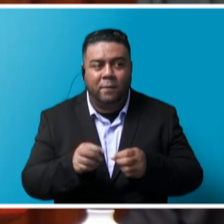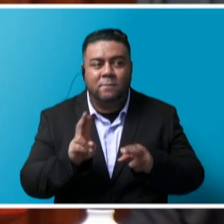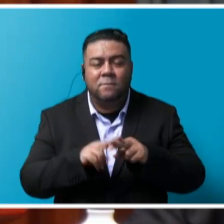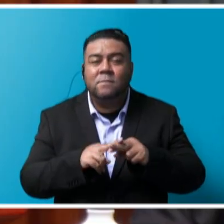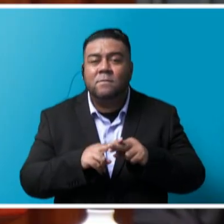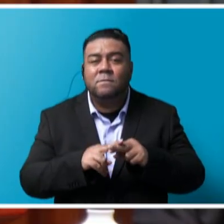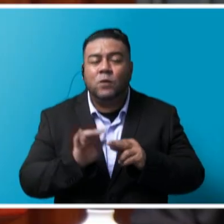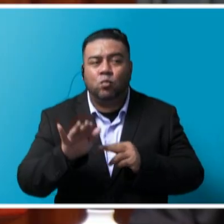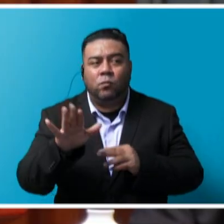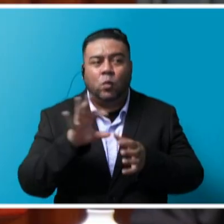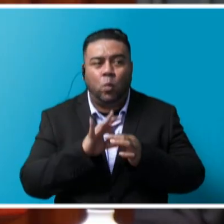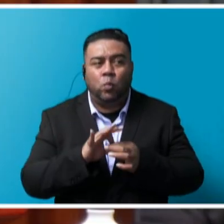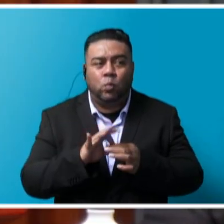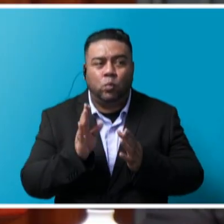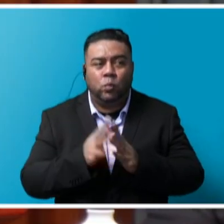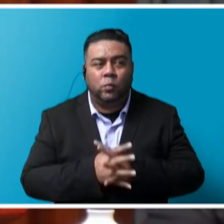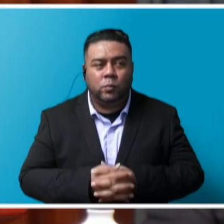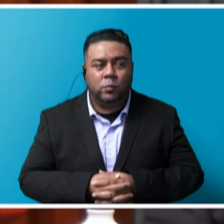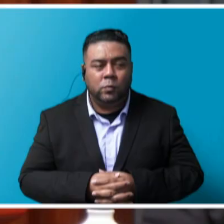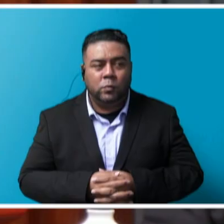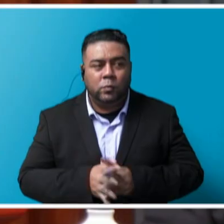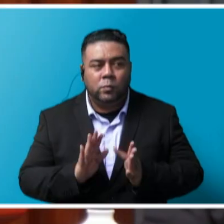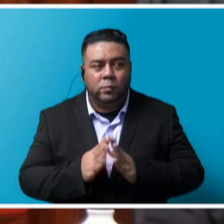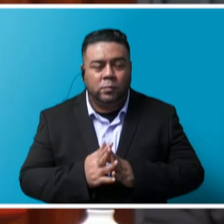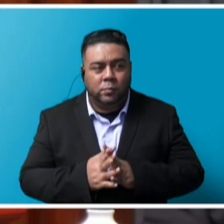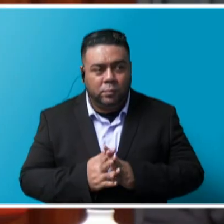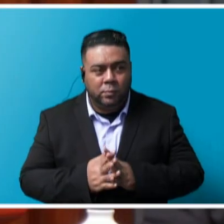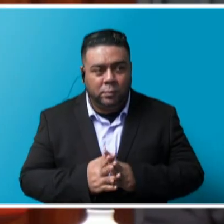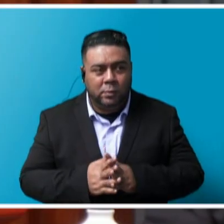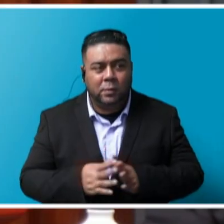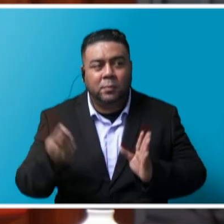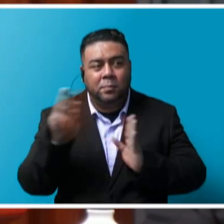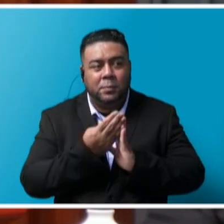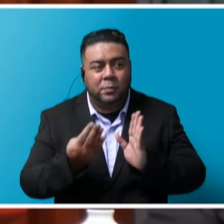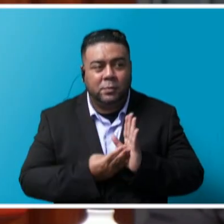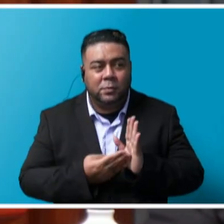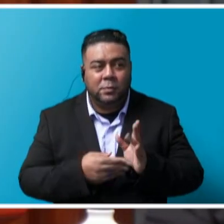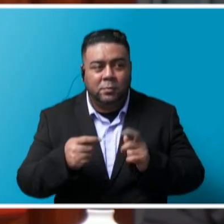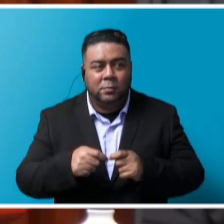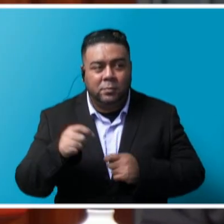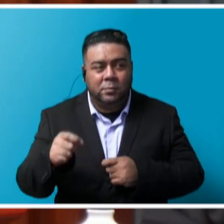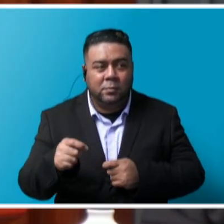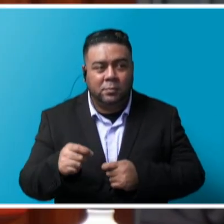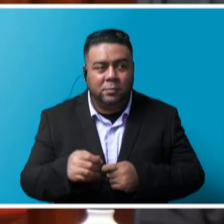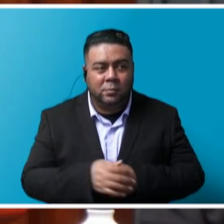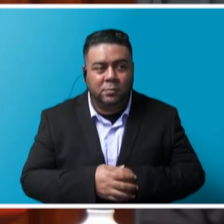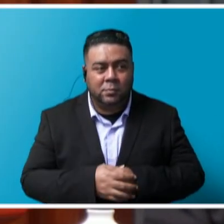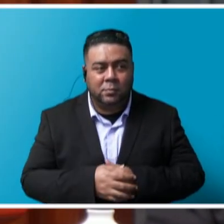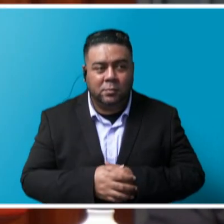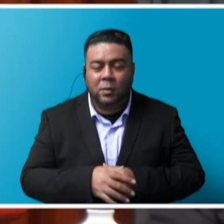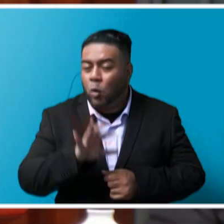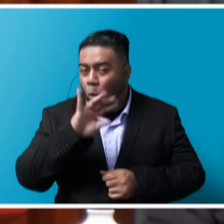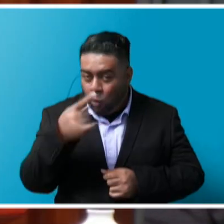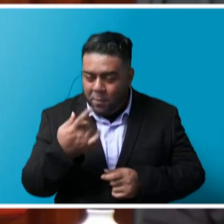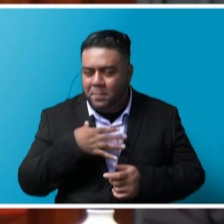community. Mr. Speaker, sir, responsible budget is not measured only by the infrastructure